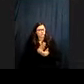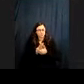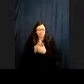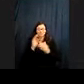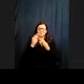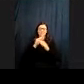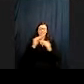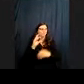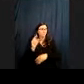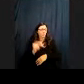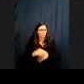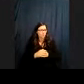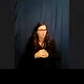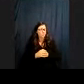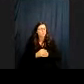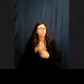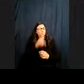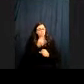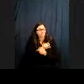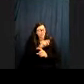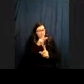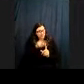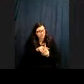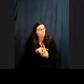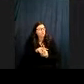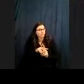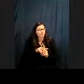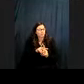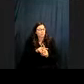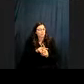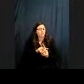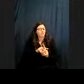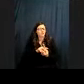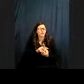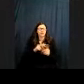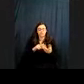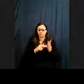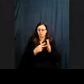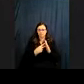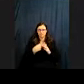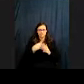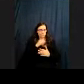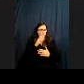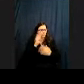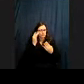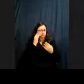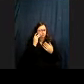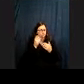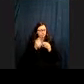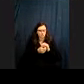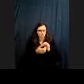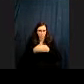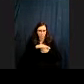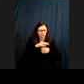no, practical applications. Then will we consider, under cover of mass and